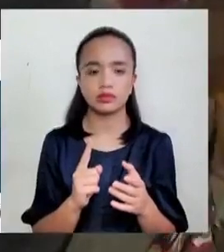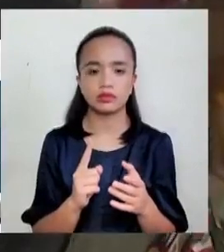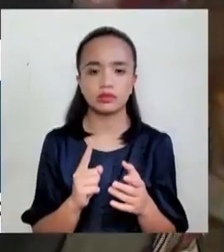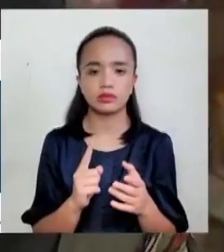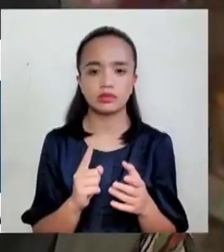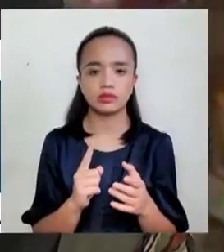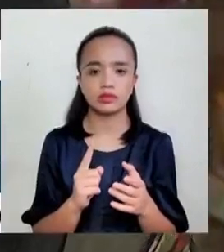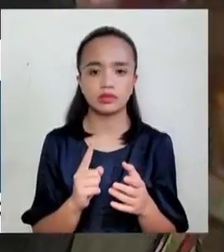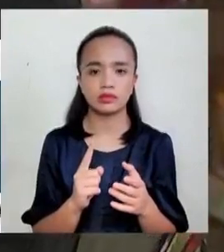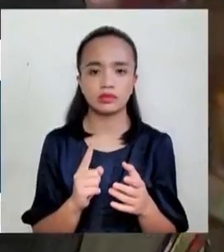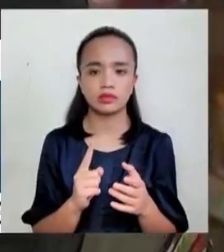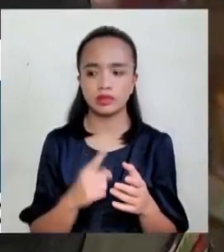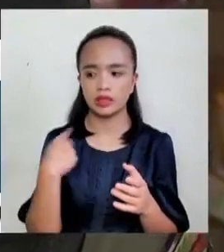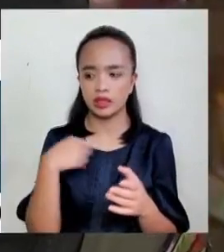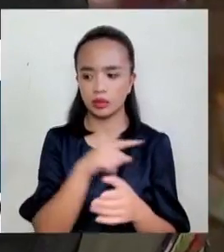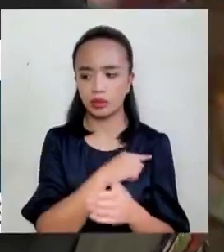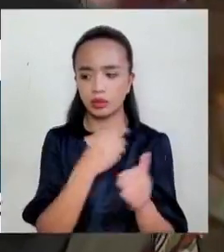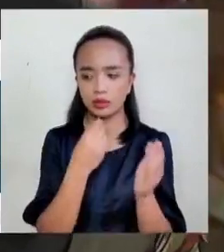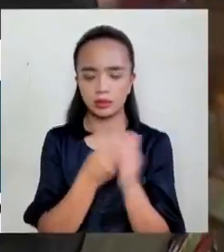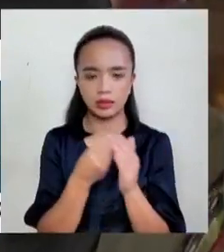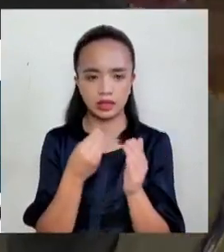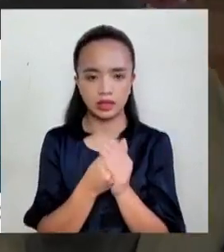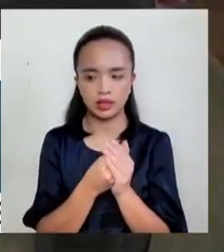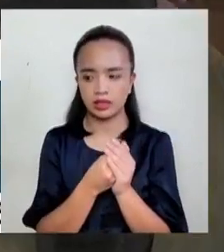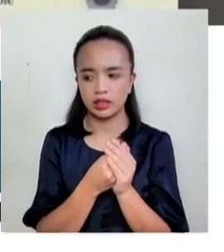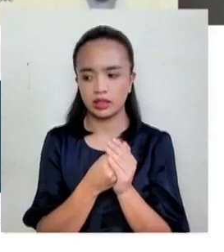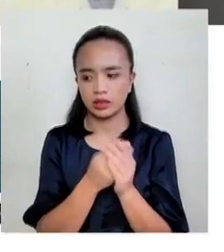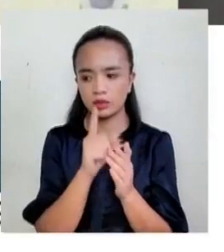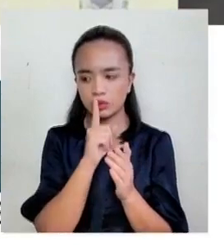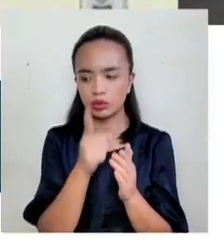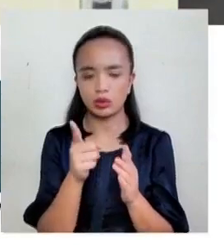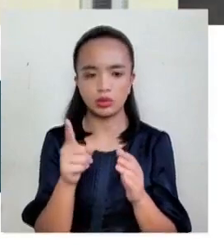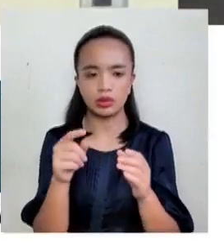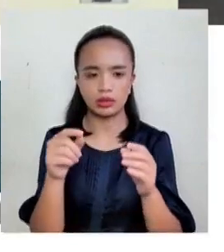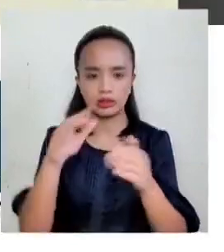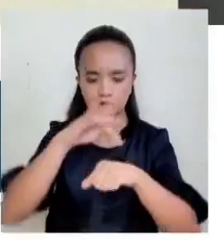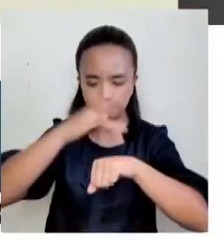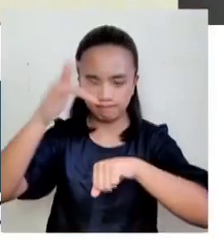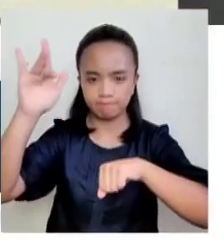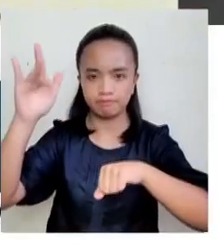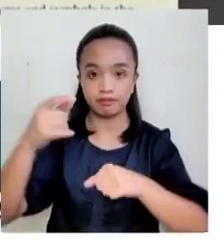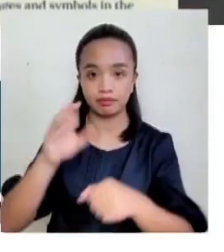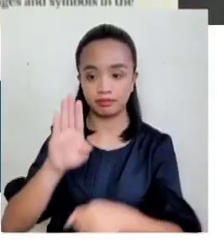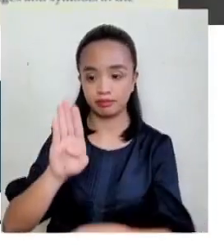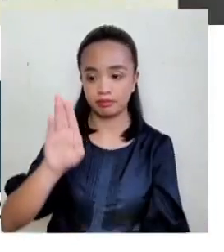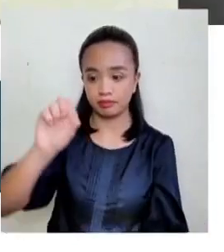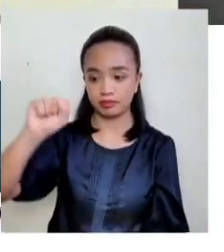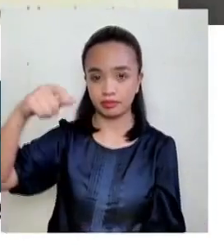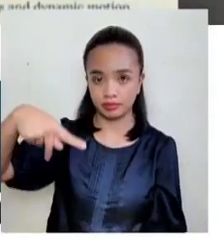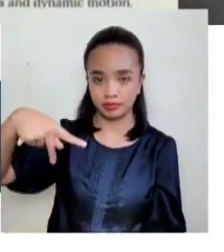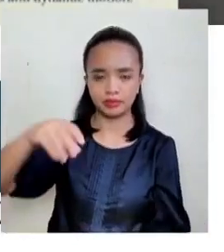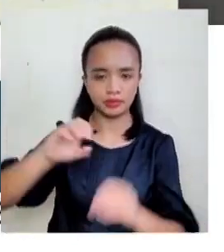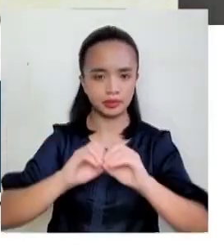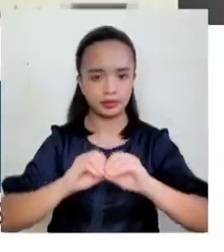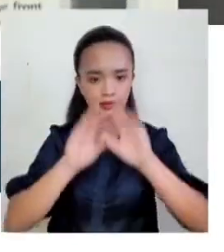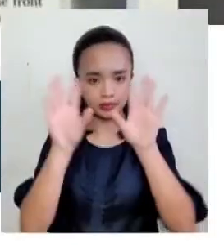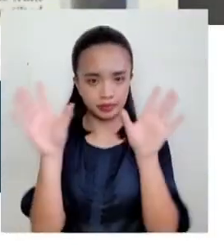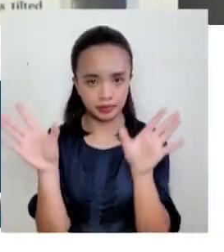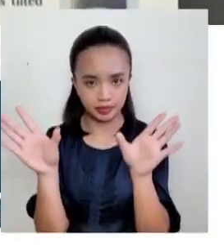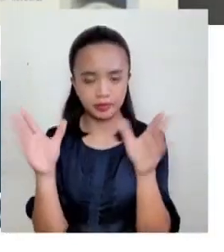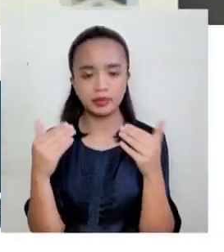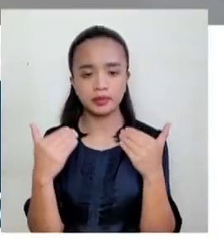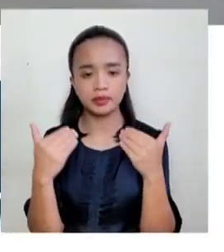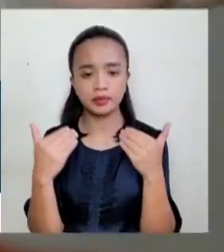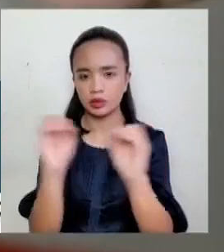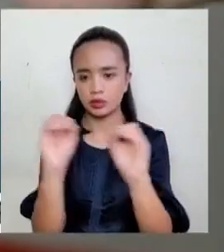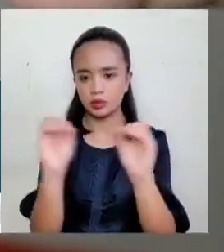natin medyo matingkad. The Banco Central ng Pilipinas clarifies there is no official